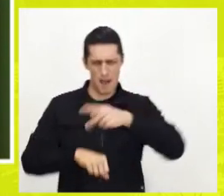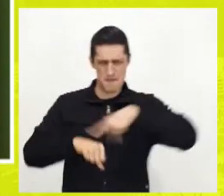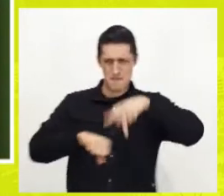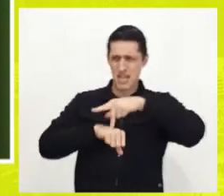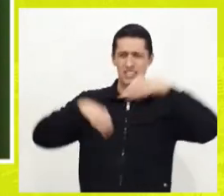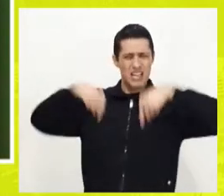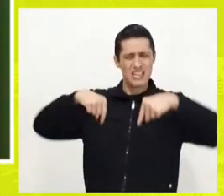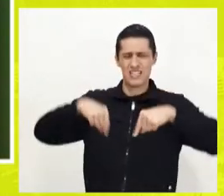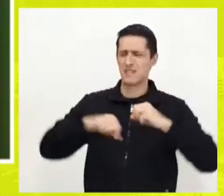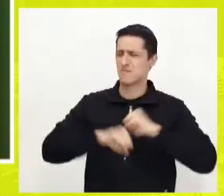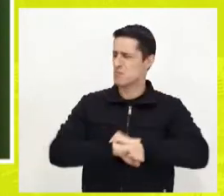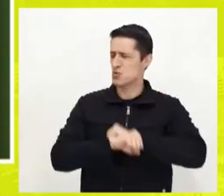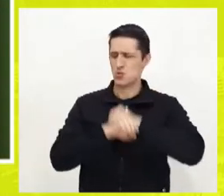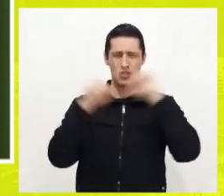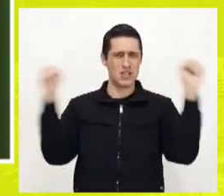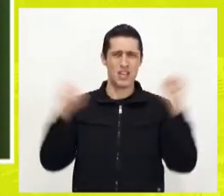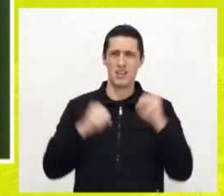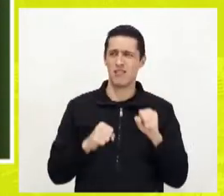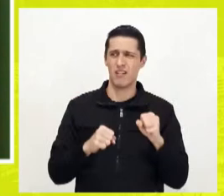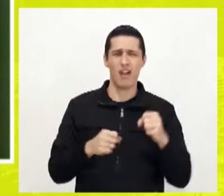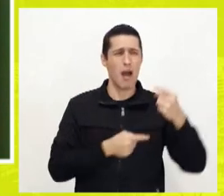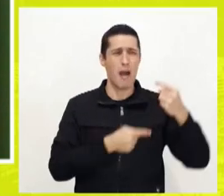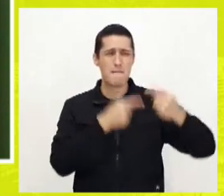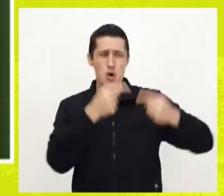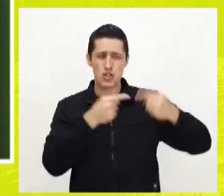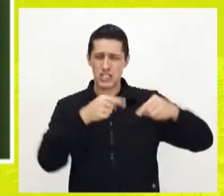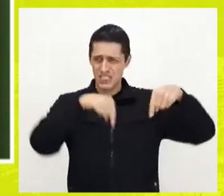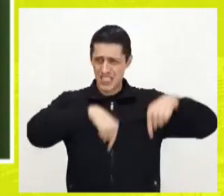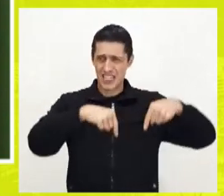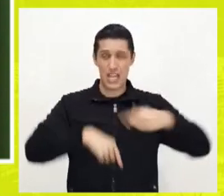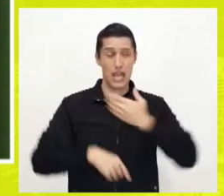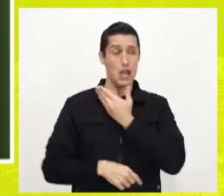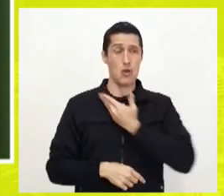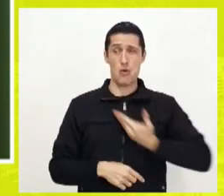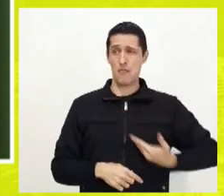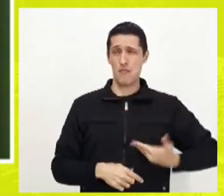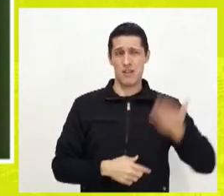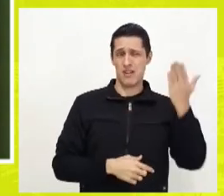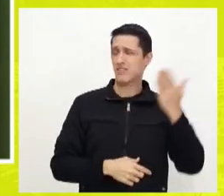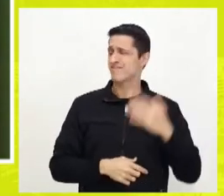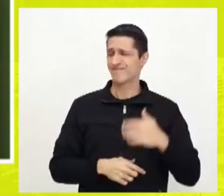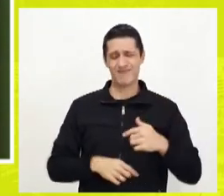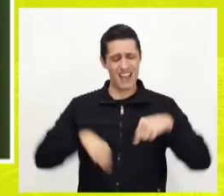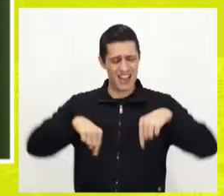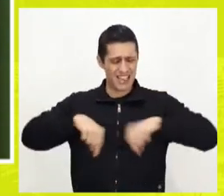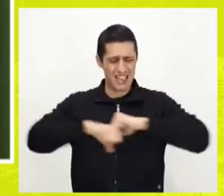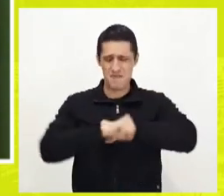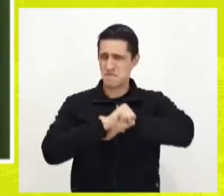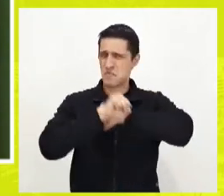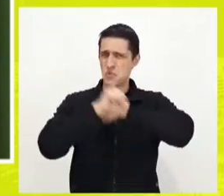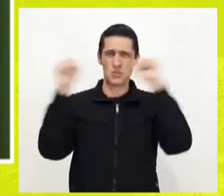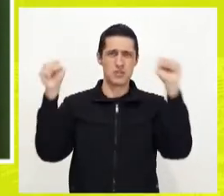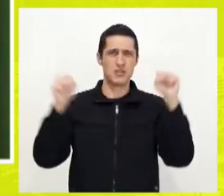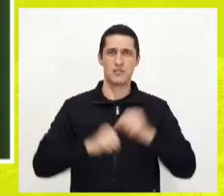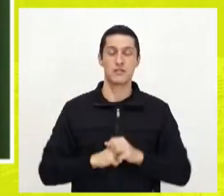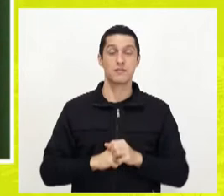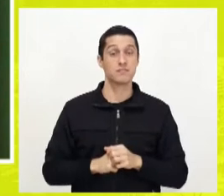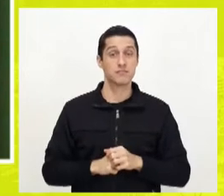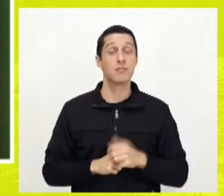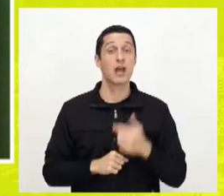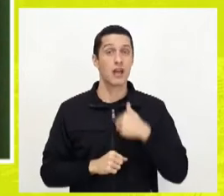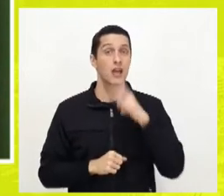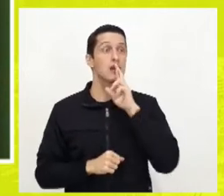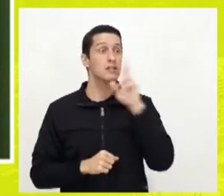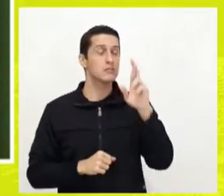because of the system uh the politics because of our leader it's impossible to have this collaboration and my